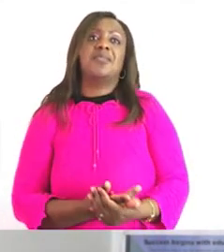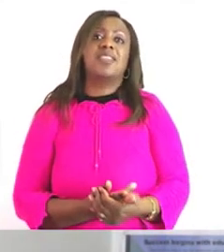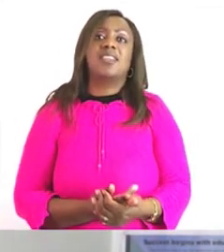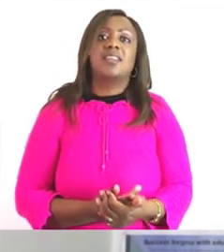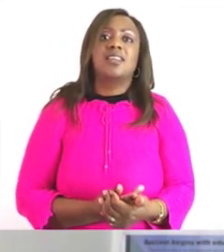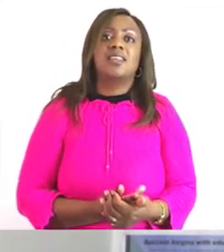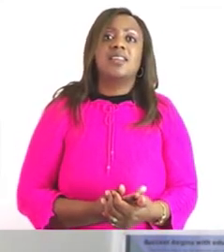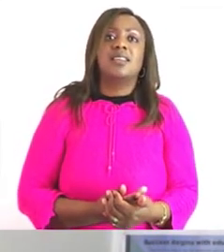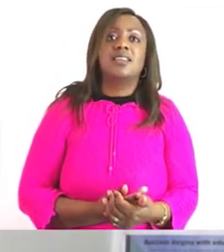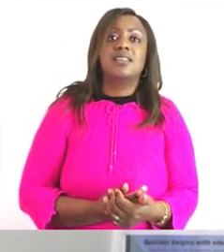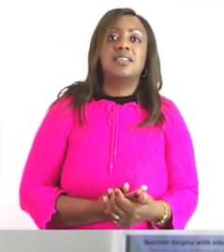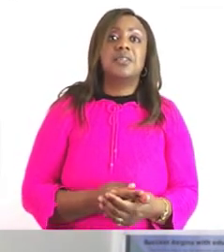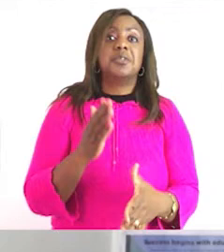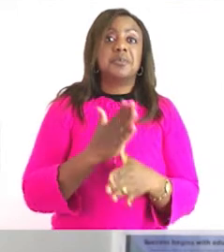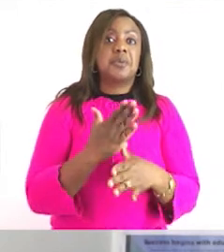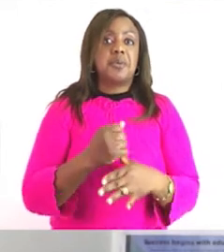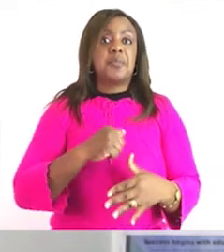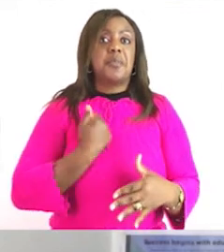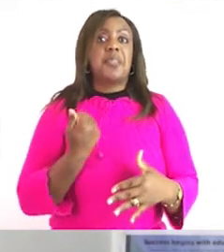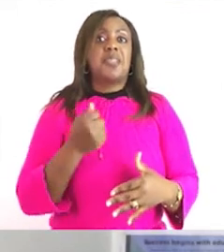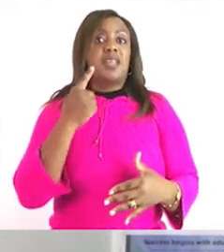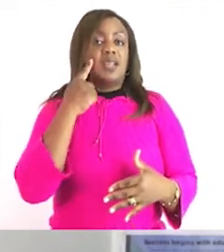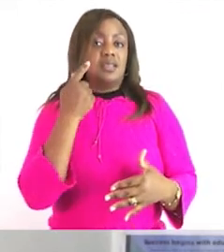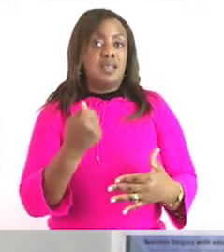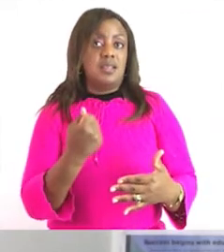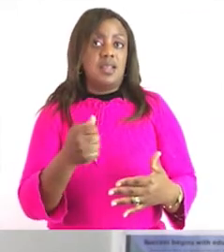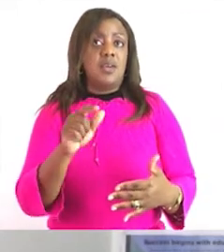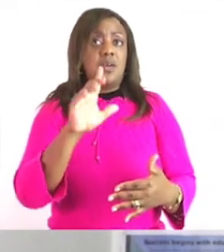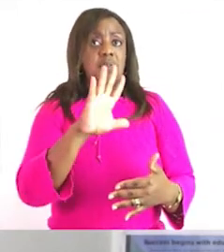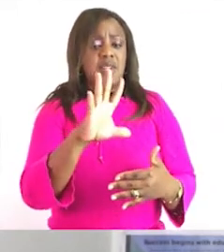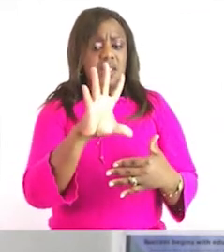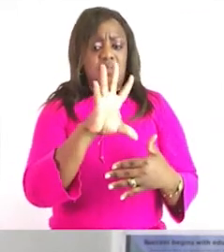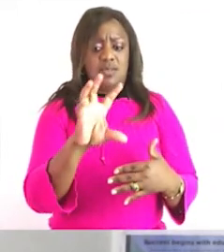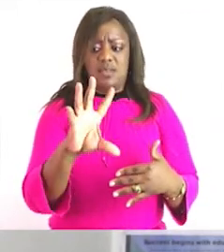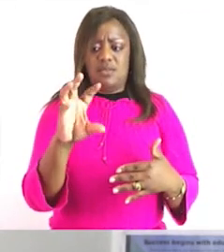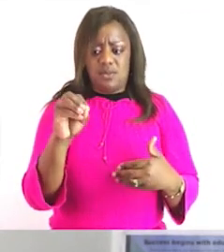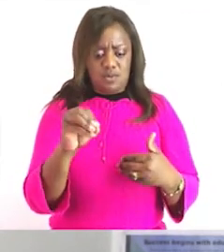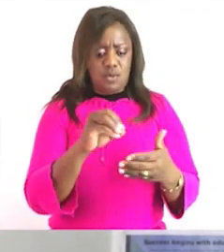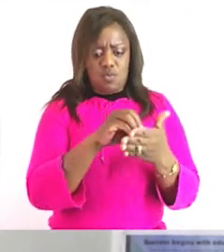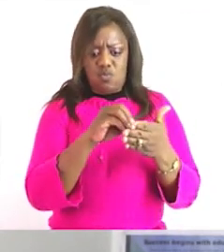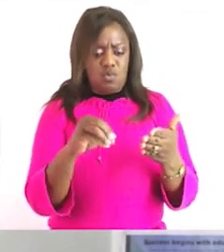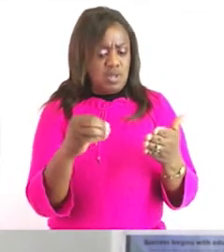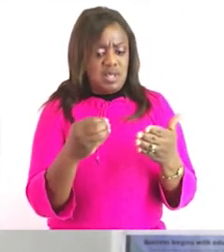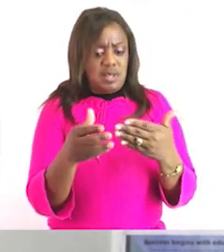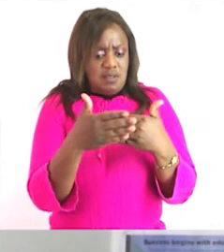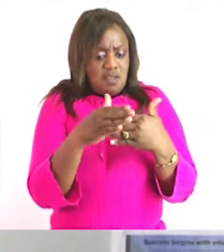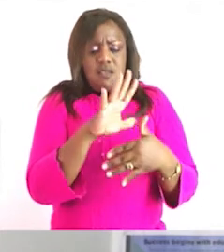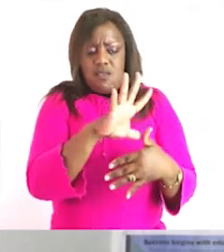rate my work here, I will say 550 is close